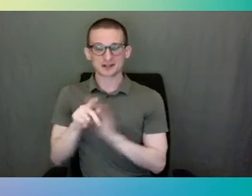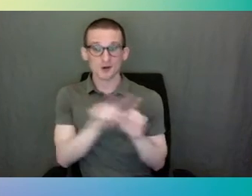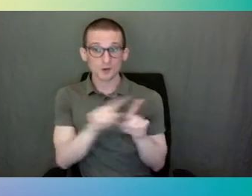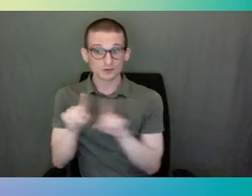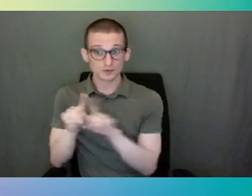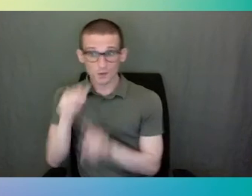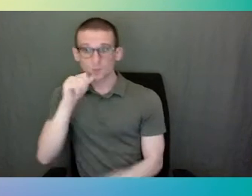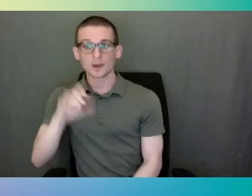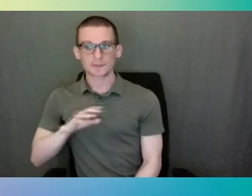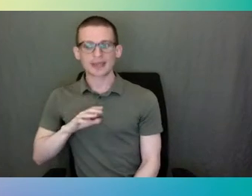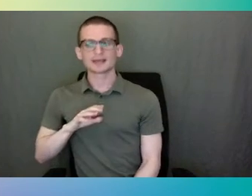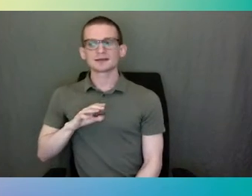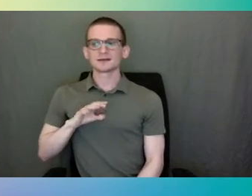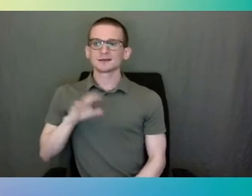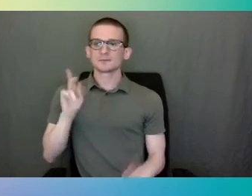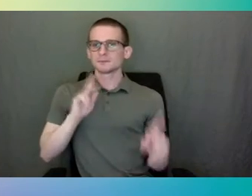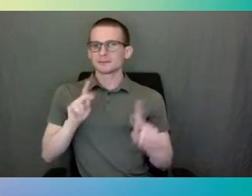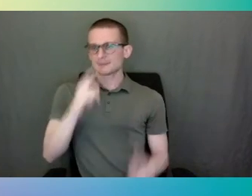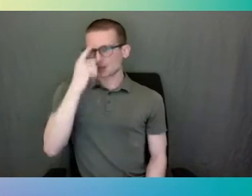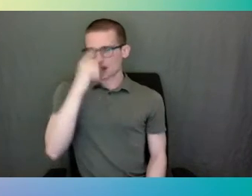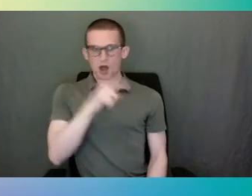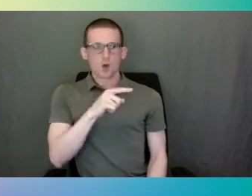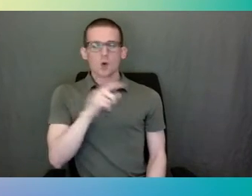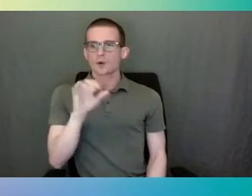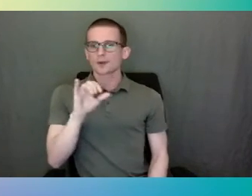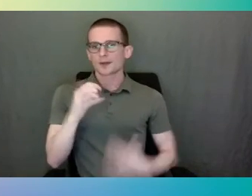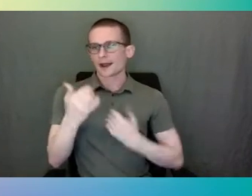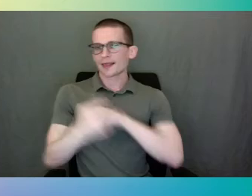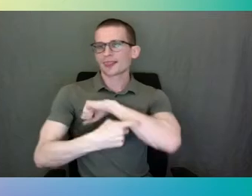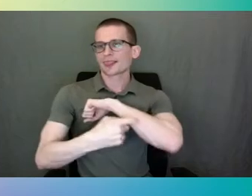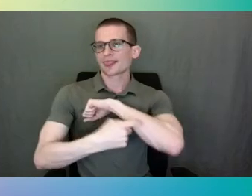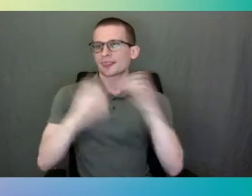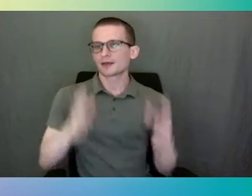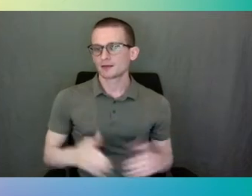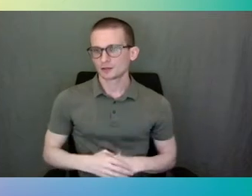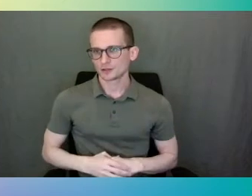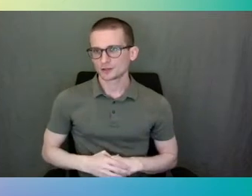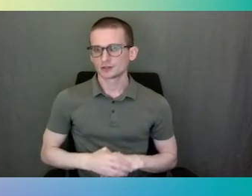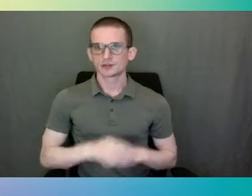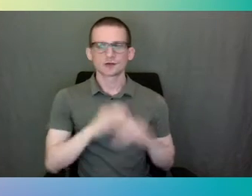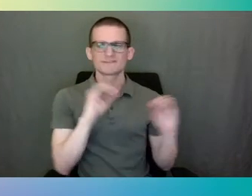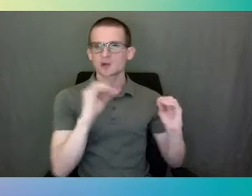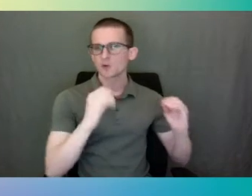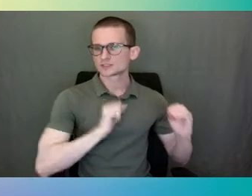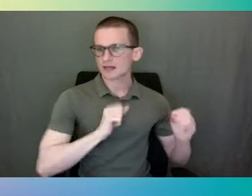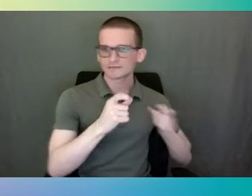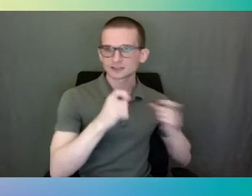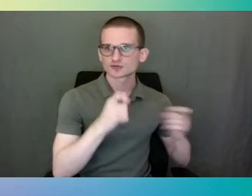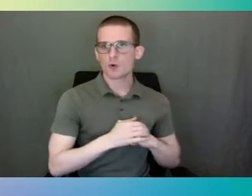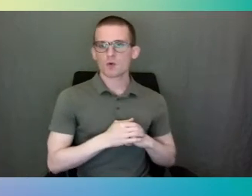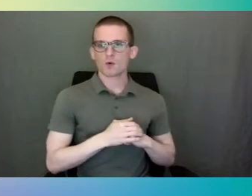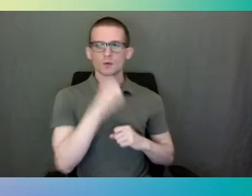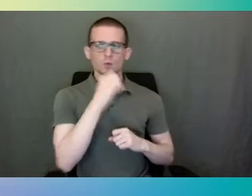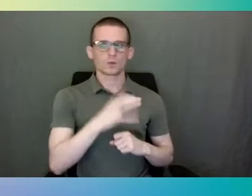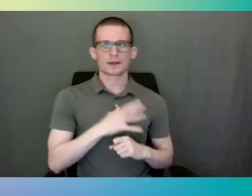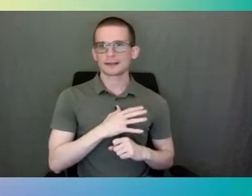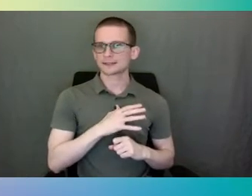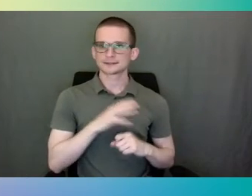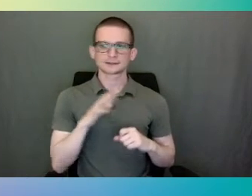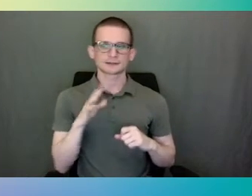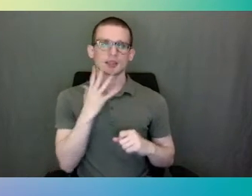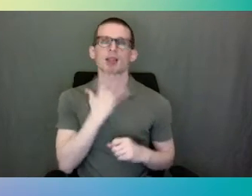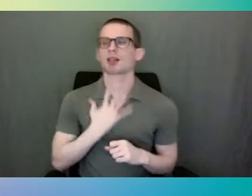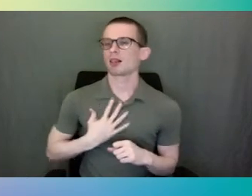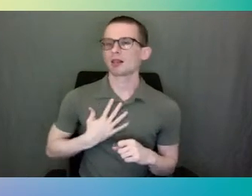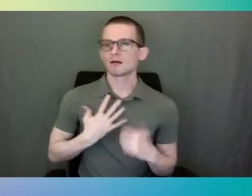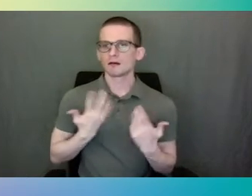the temptresses of old. Women were the out of control ones. Women were the lusty ones. Women were the ones